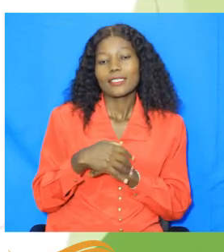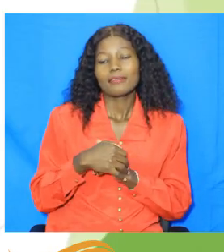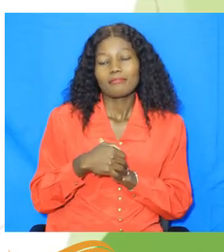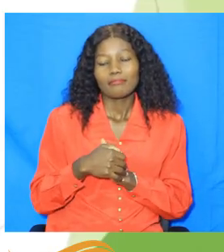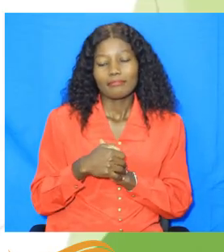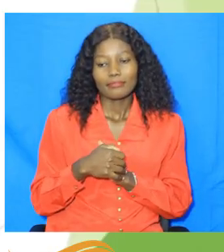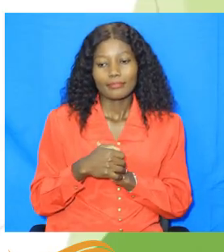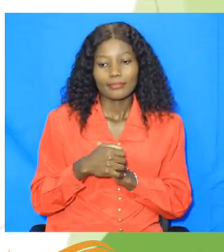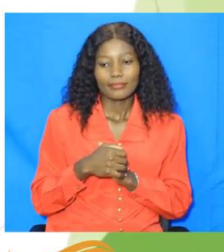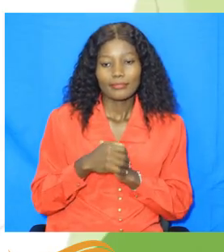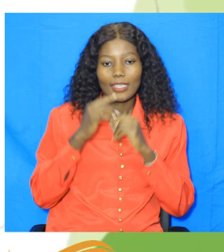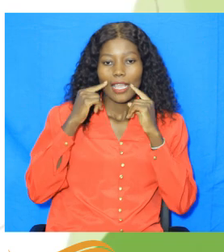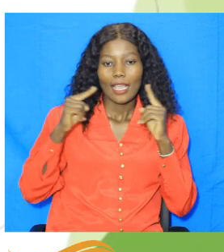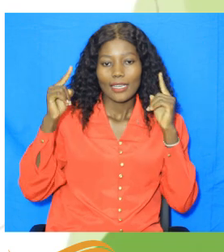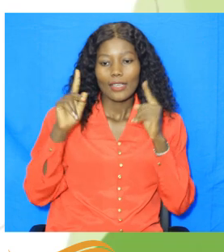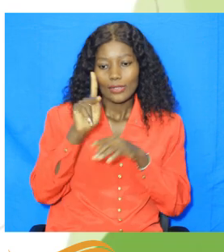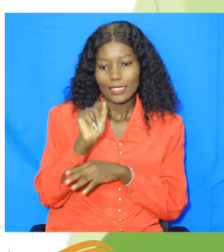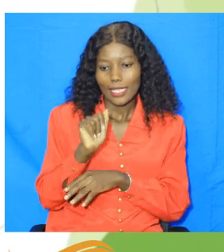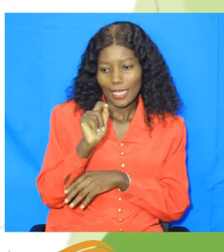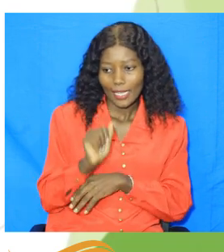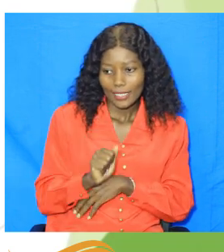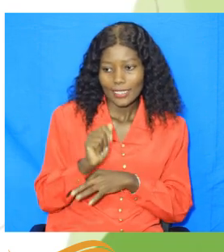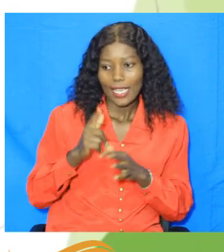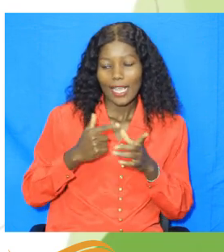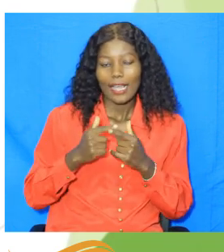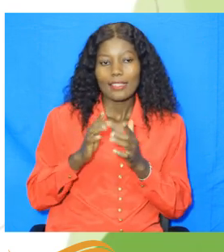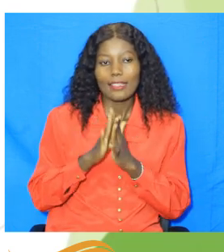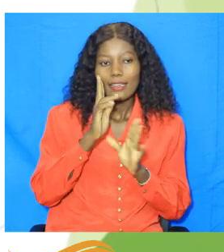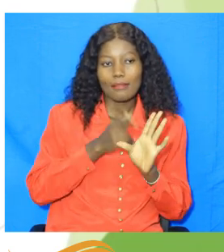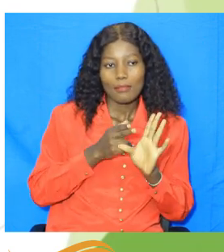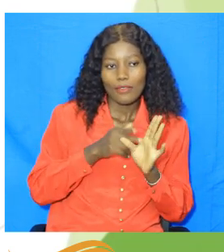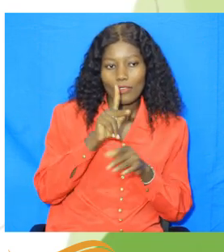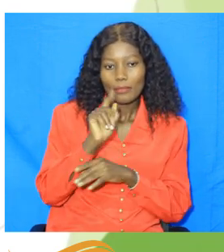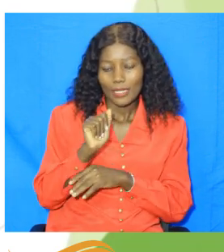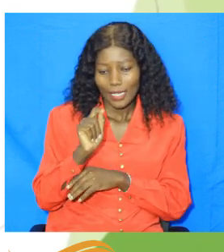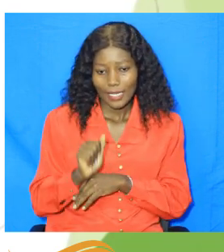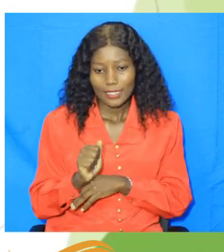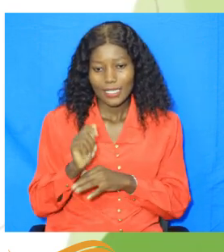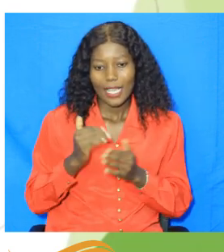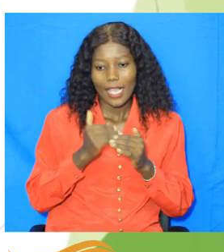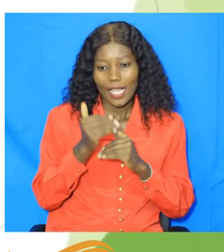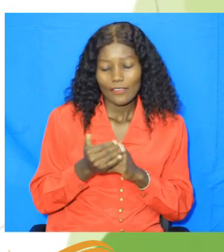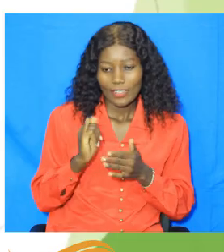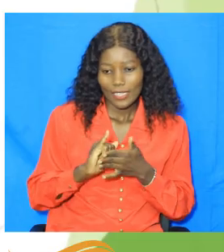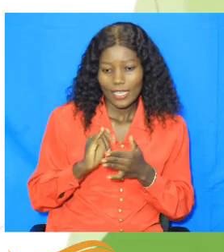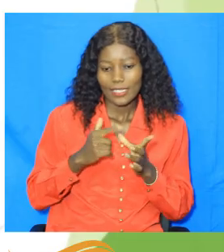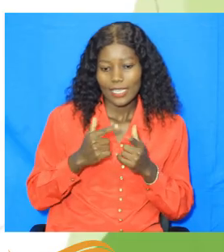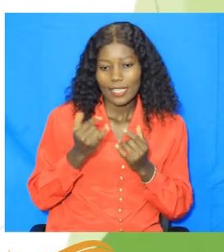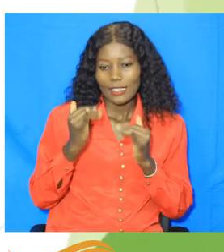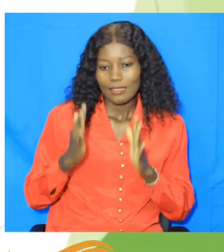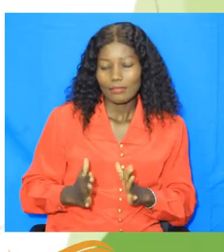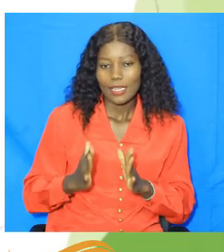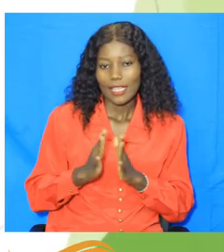bow, announce the kata, perform the kata. After performing the kata, the athlete will have to